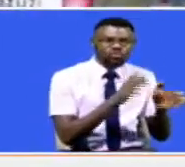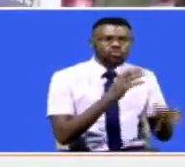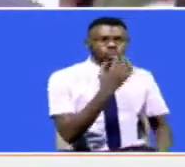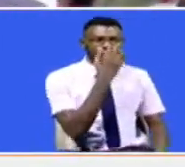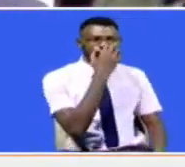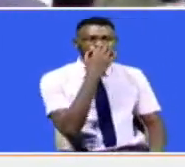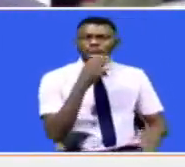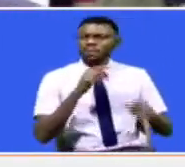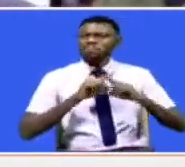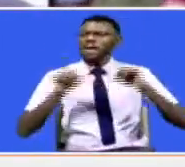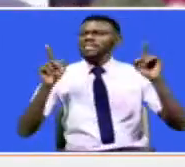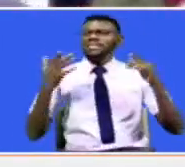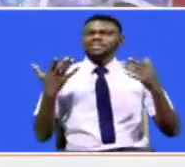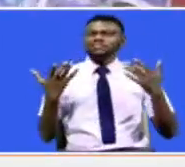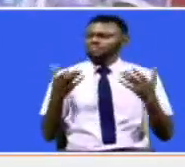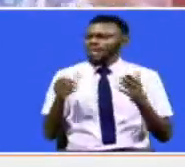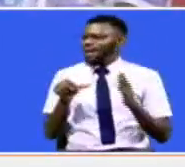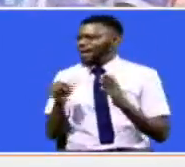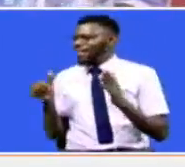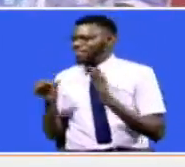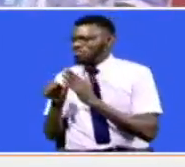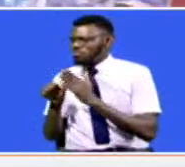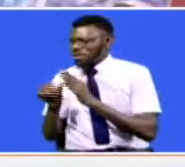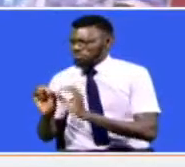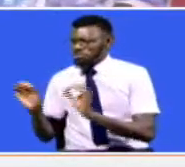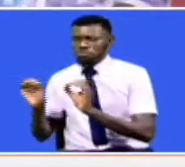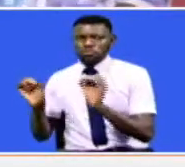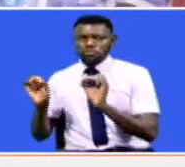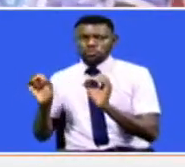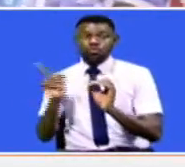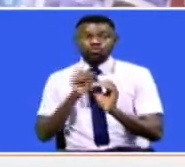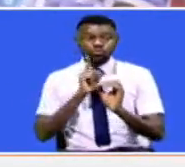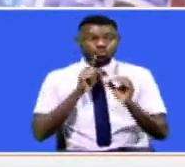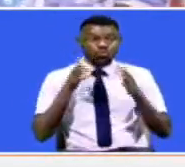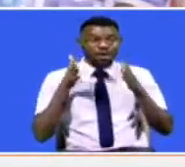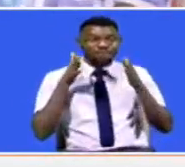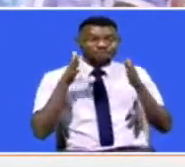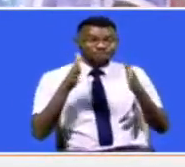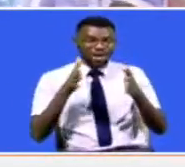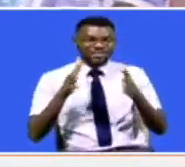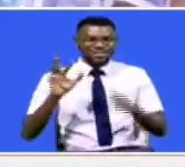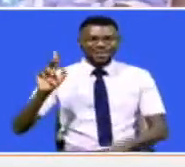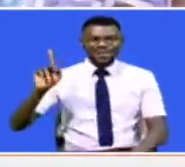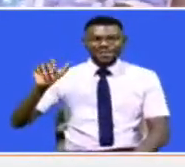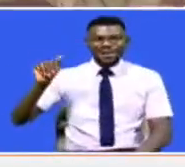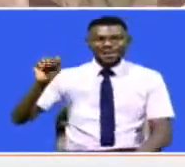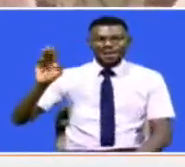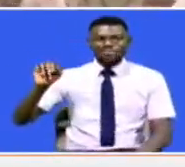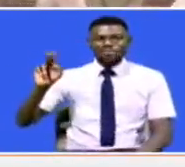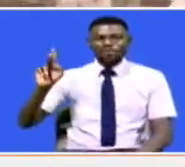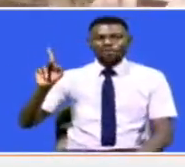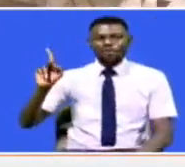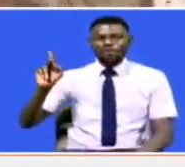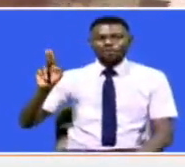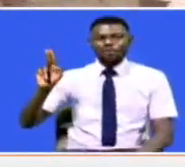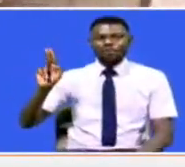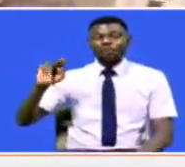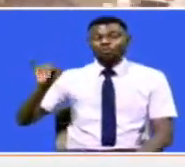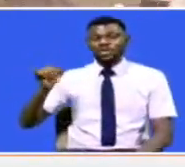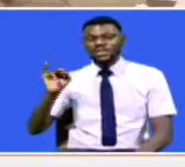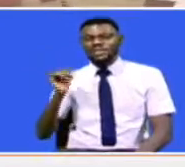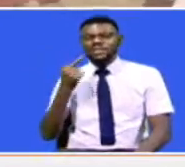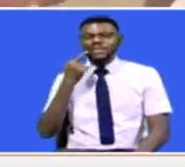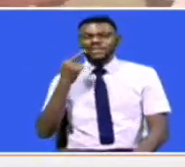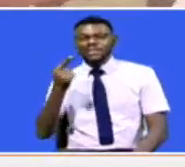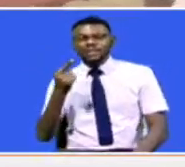are you fighting what is not the problem? Tomorrow, all eyes will be at Kamukunji to see what next for the opposition in